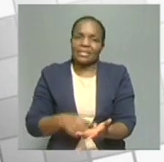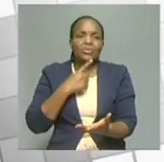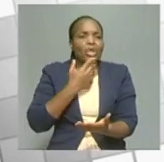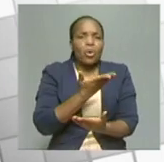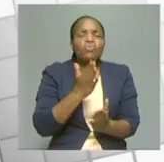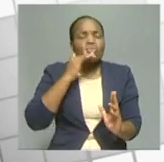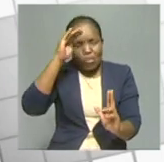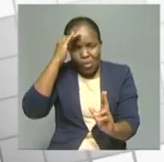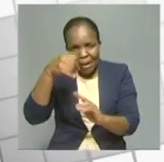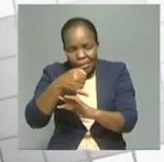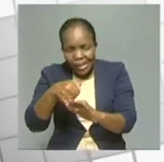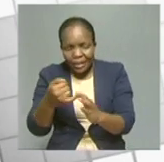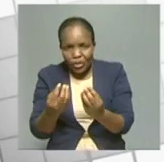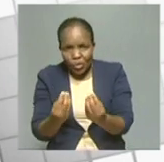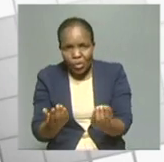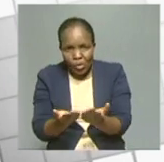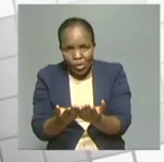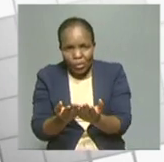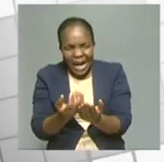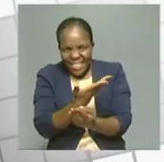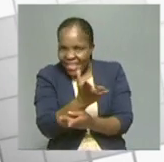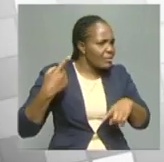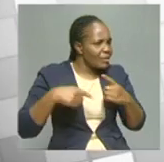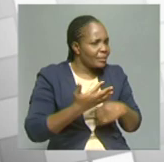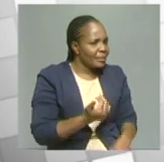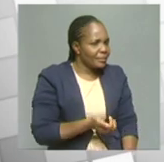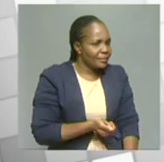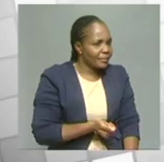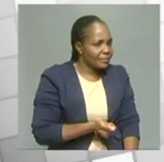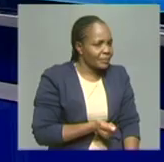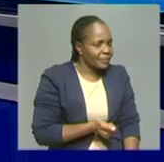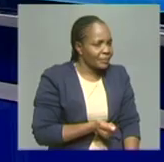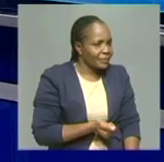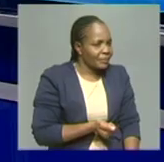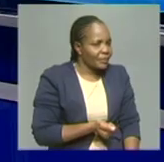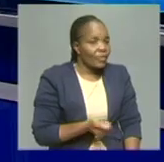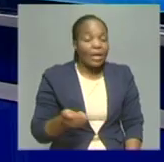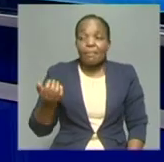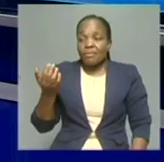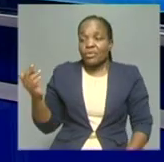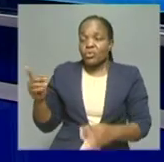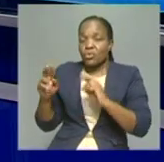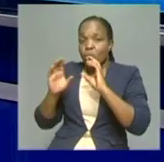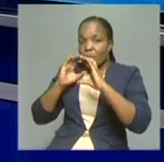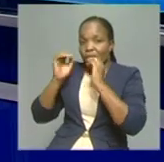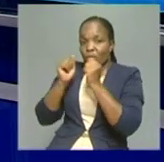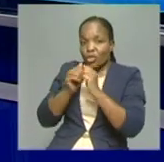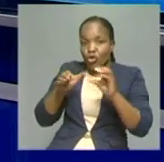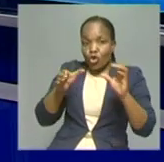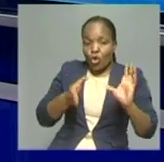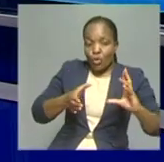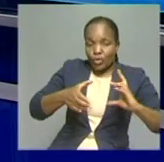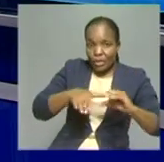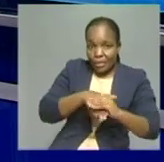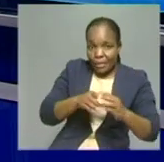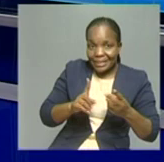that are seeking placement, their learners will find spaces. Have you spoken to any of the parents and community members? What are